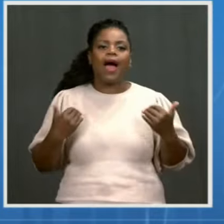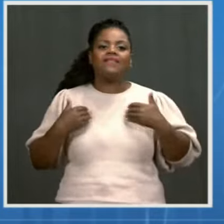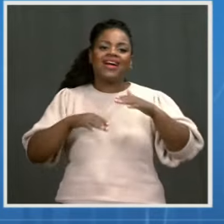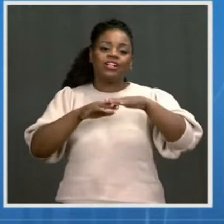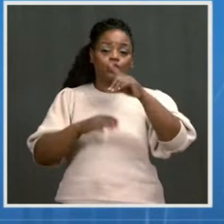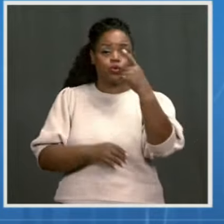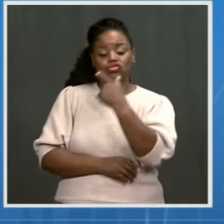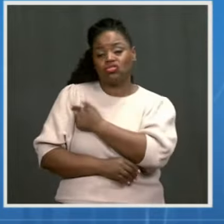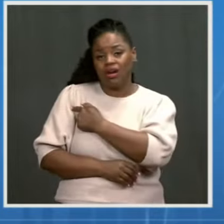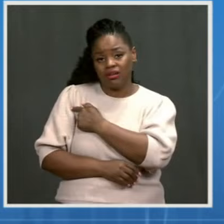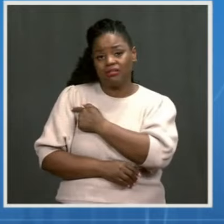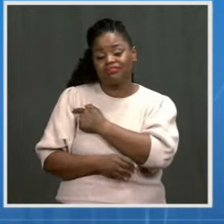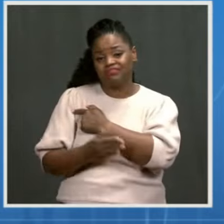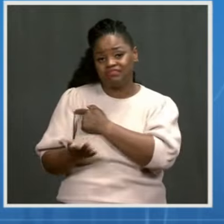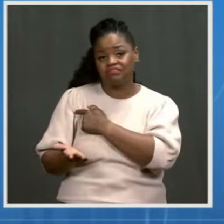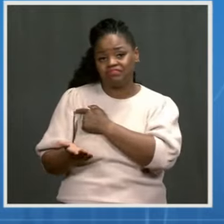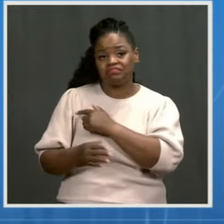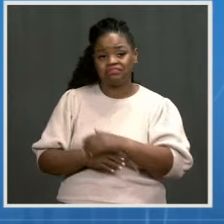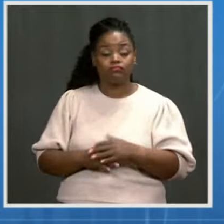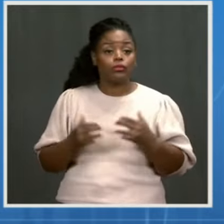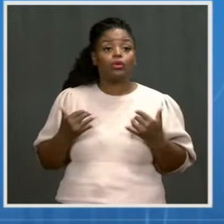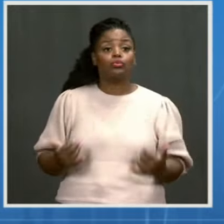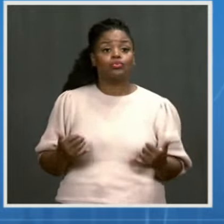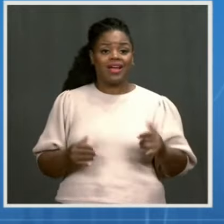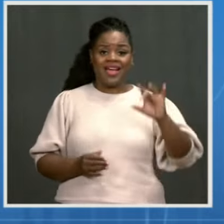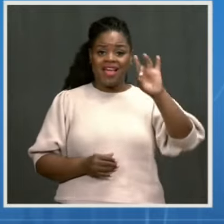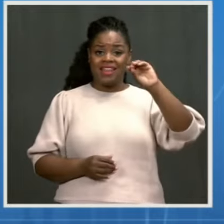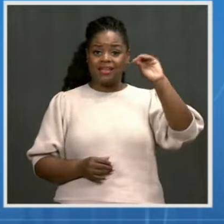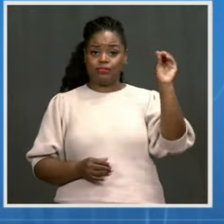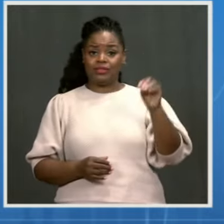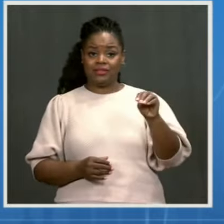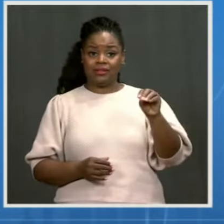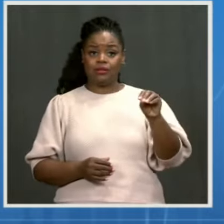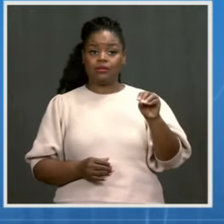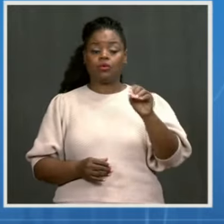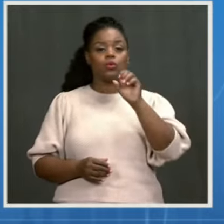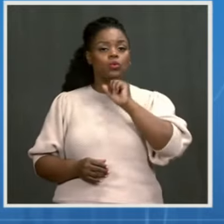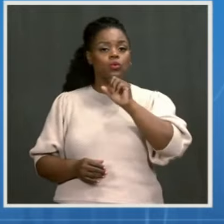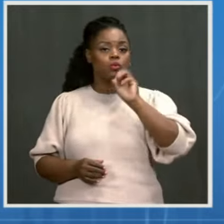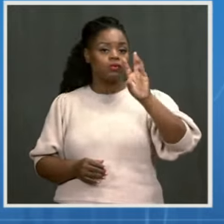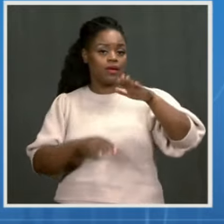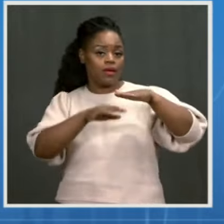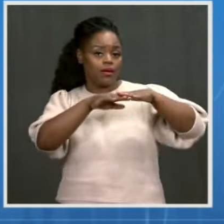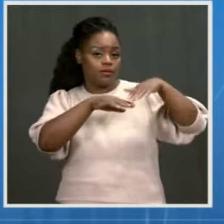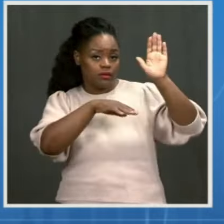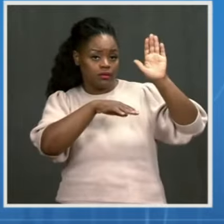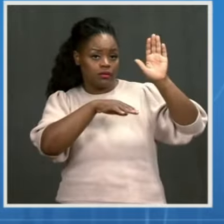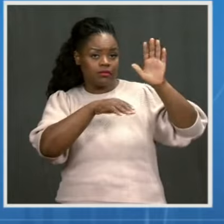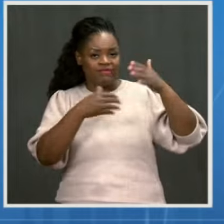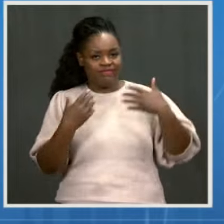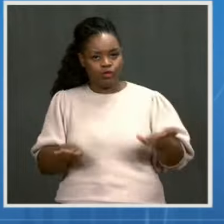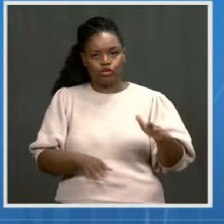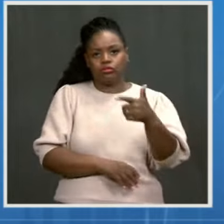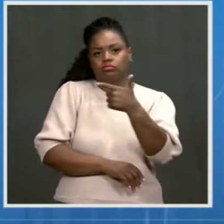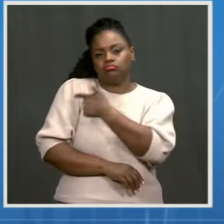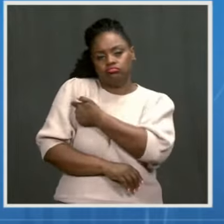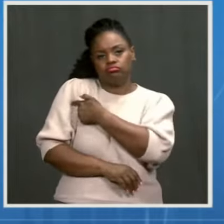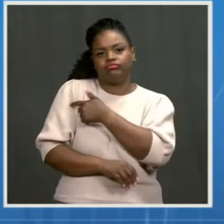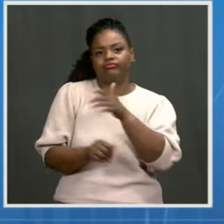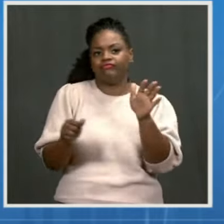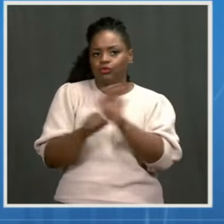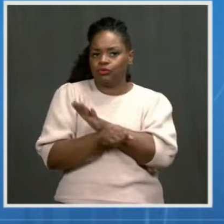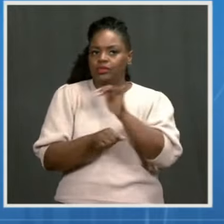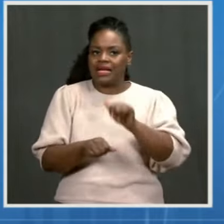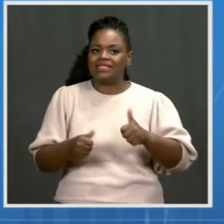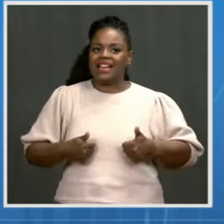And today, nearly 80% of people 65 and older are fully vaccinated. That's life-saving progress.